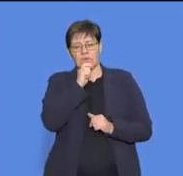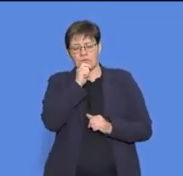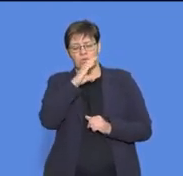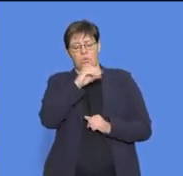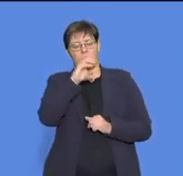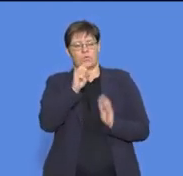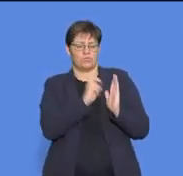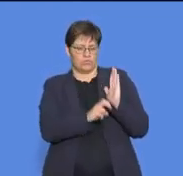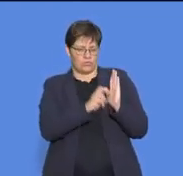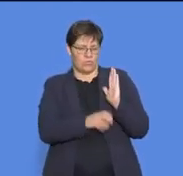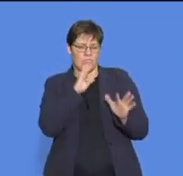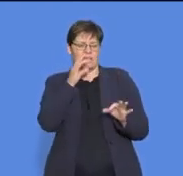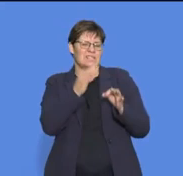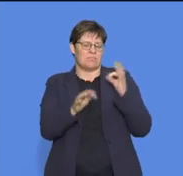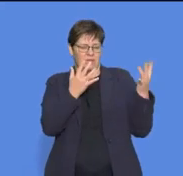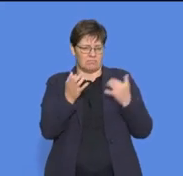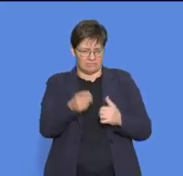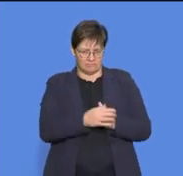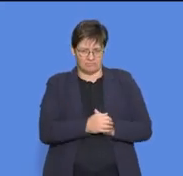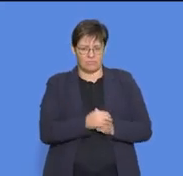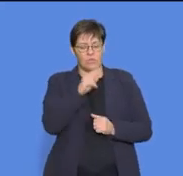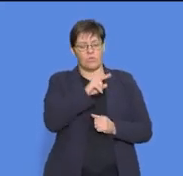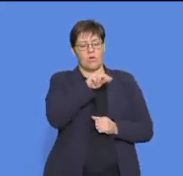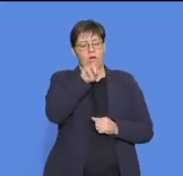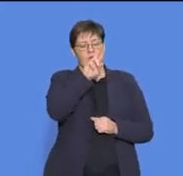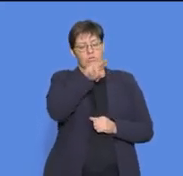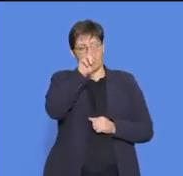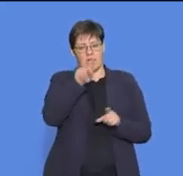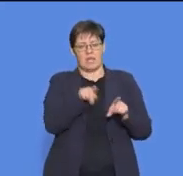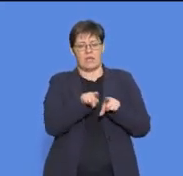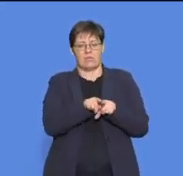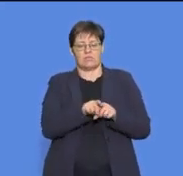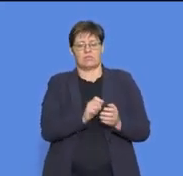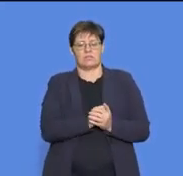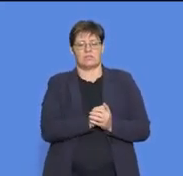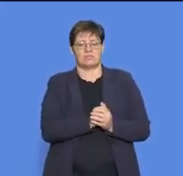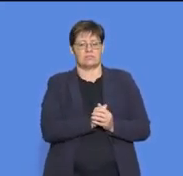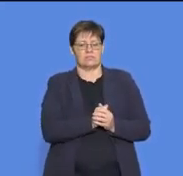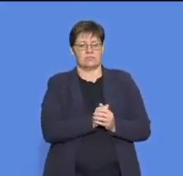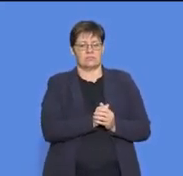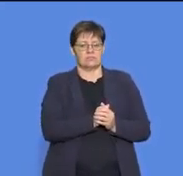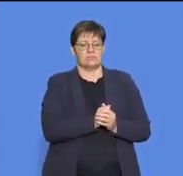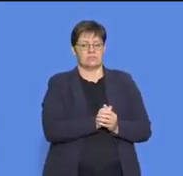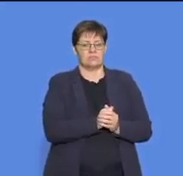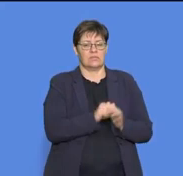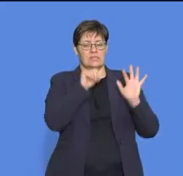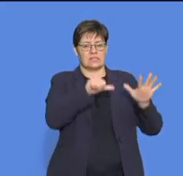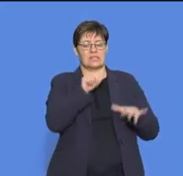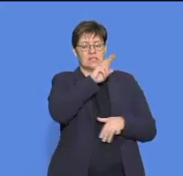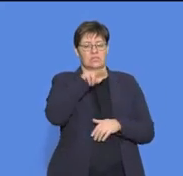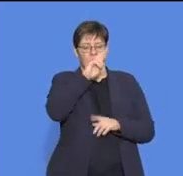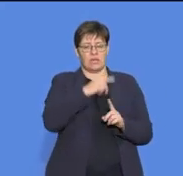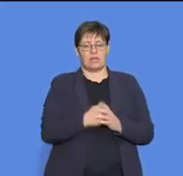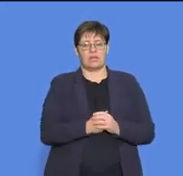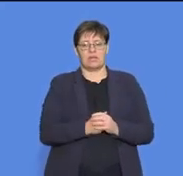it, so we know we're using cos rule. So that's pretty simple to write out. So UR squared is going to equal to, we can start with the first